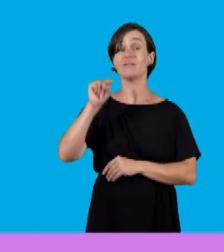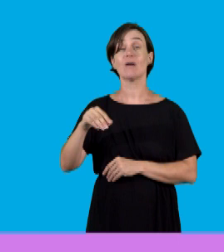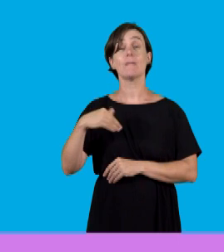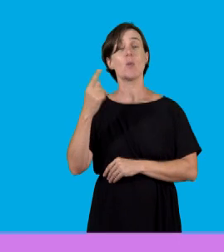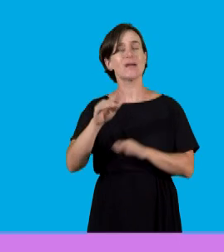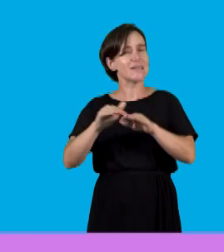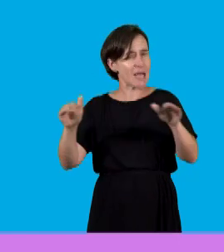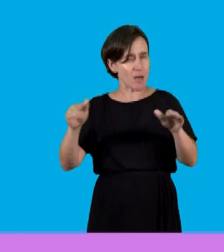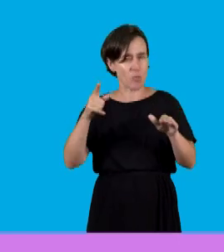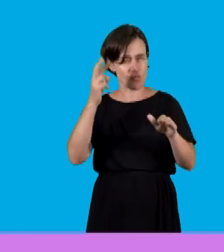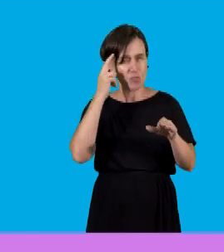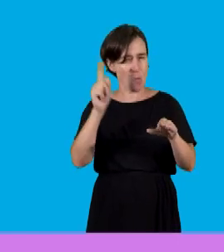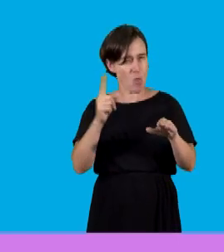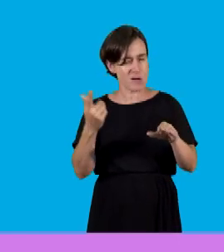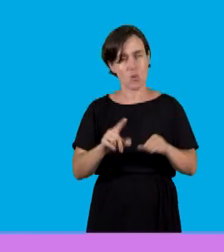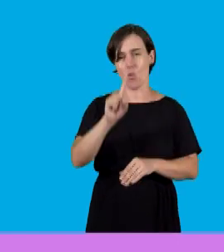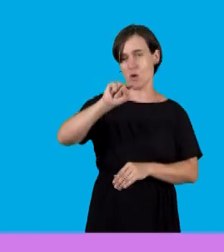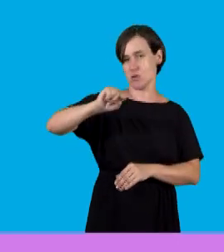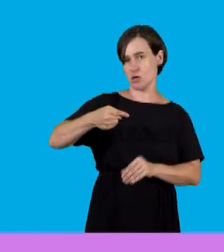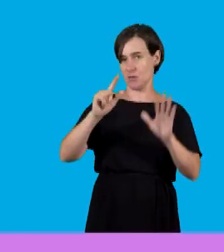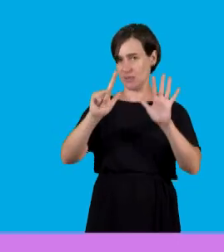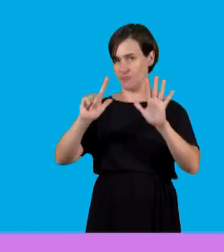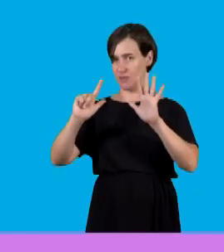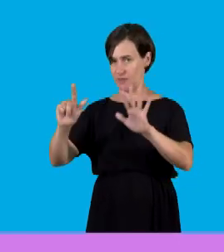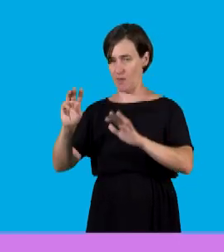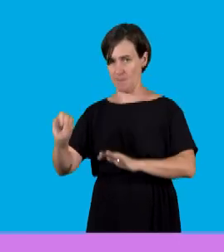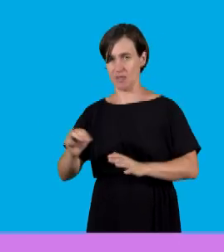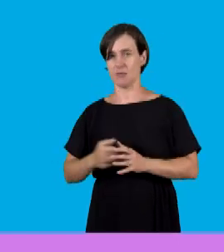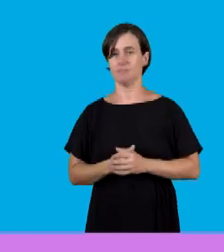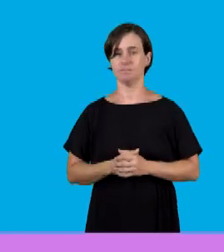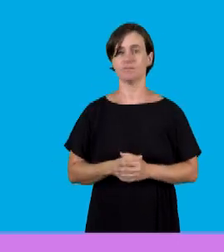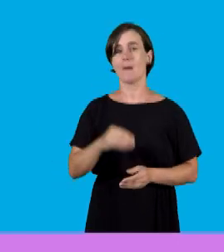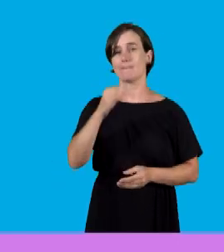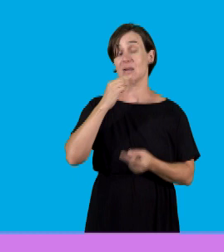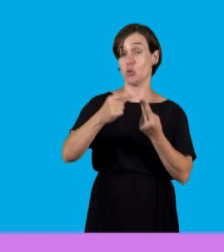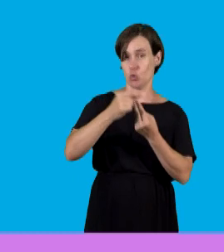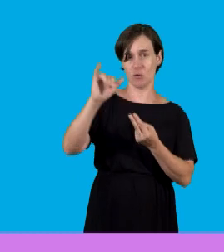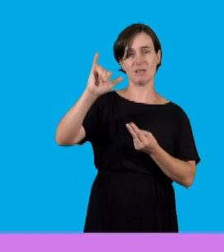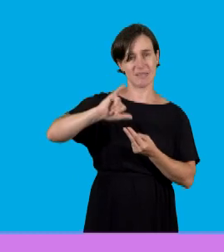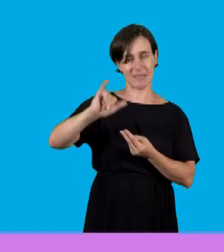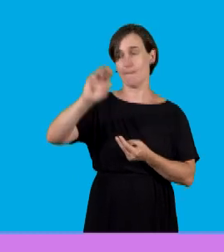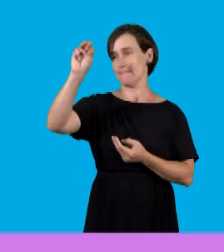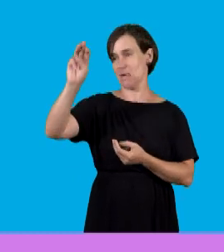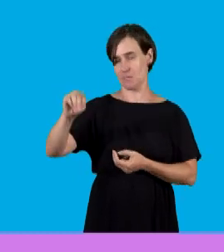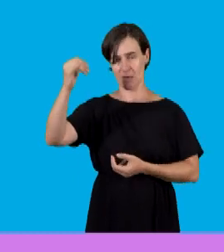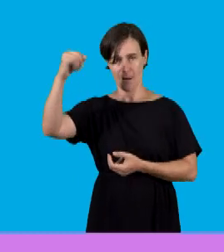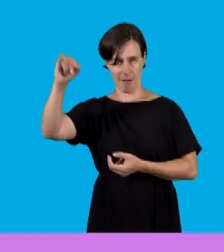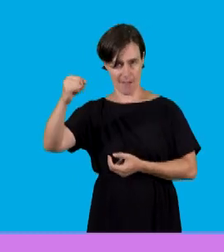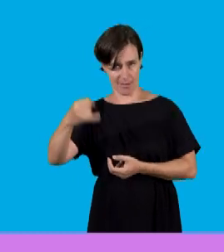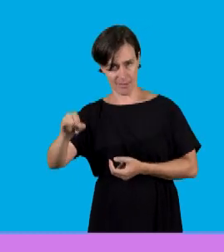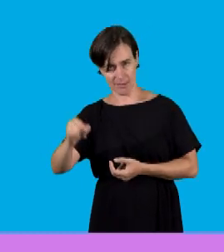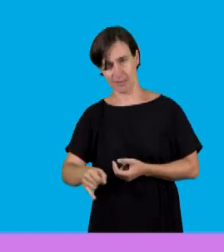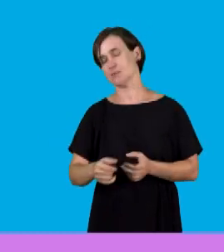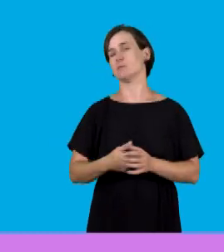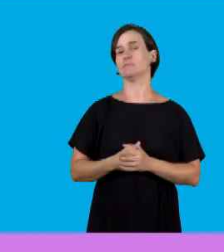is the dimension of the table? Is 1.77 meter. So the units are the same, they're going to cancel. Whatever answer we get will be the number